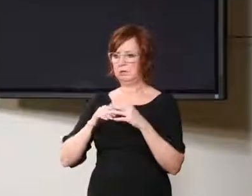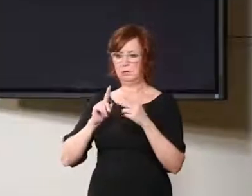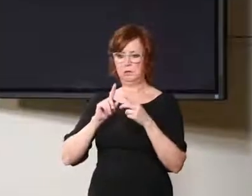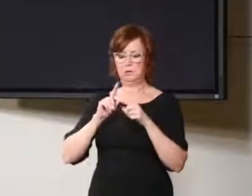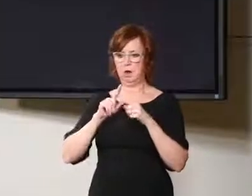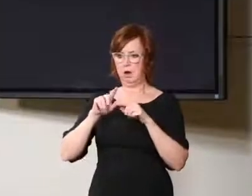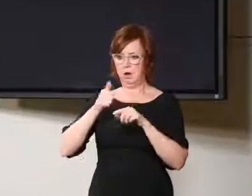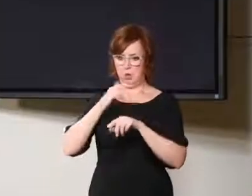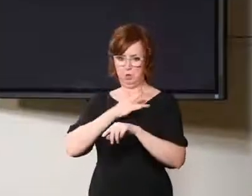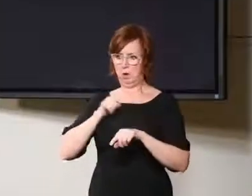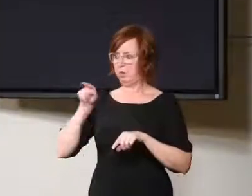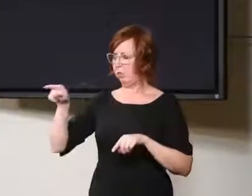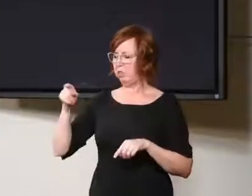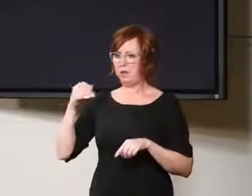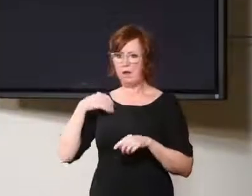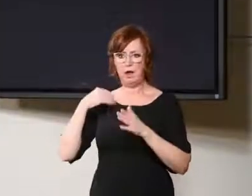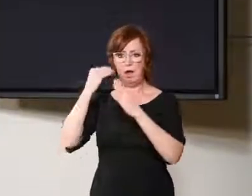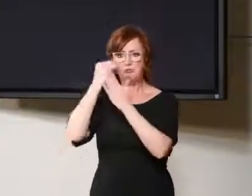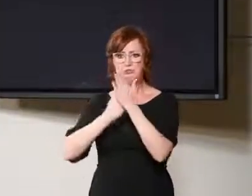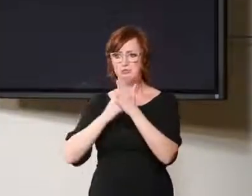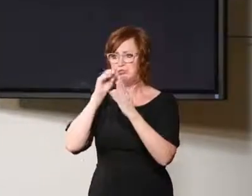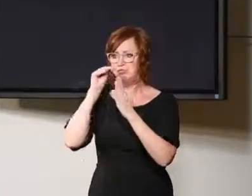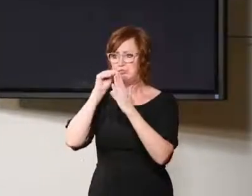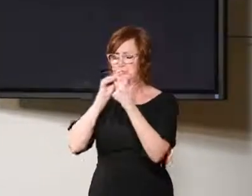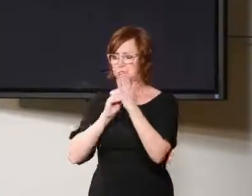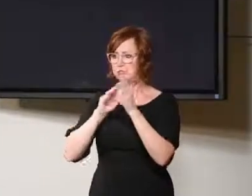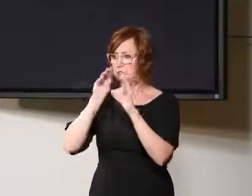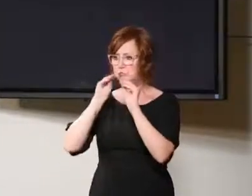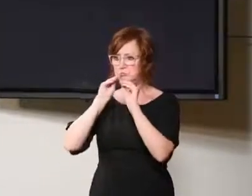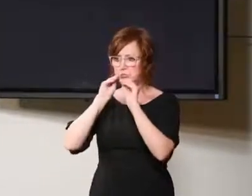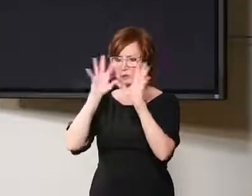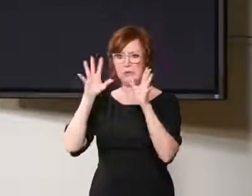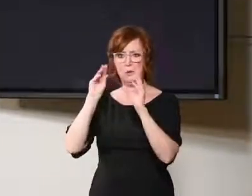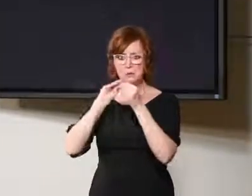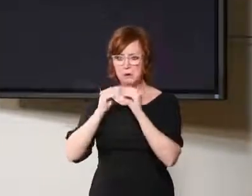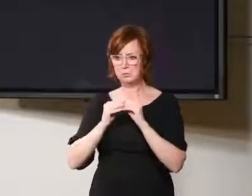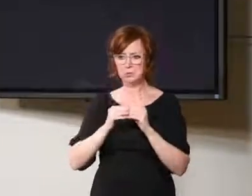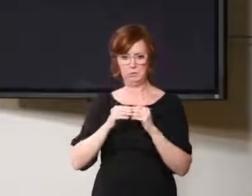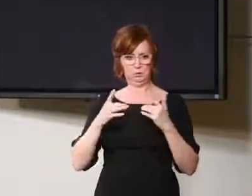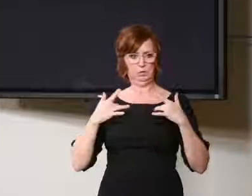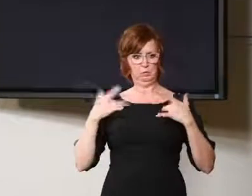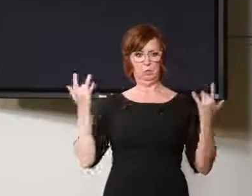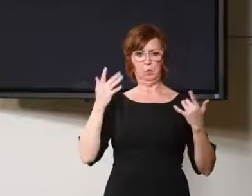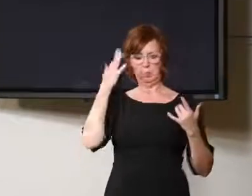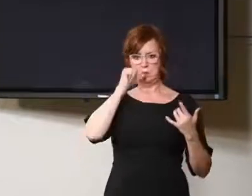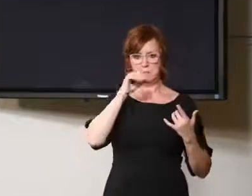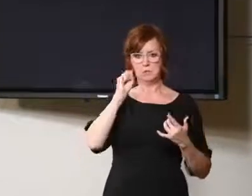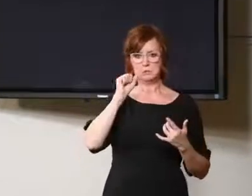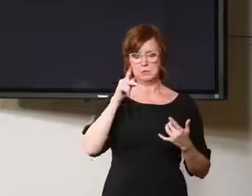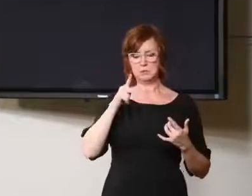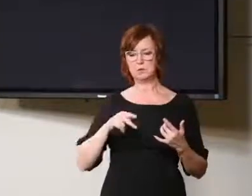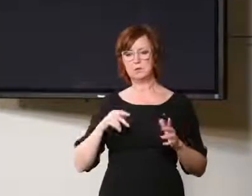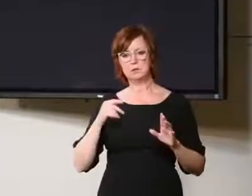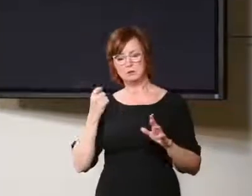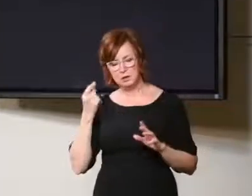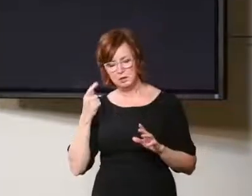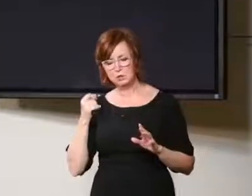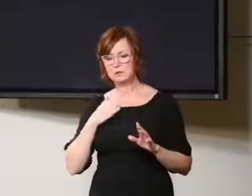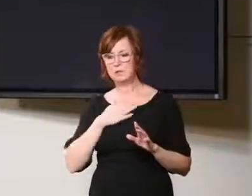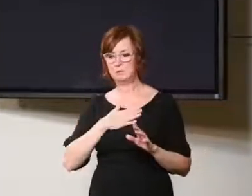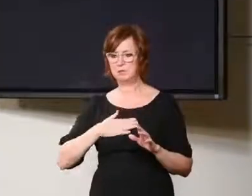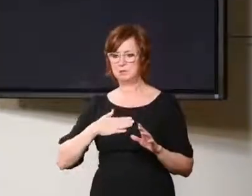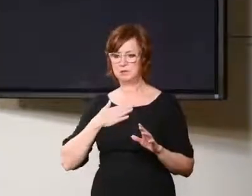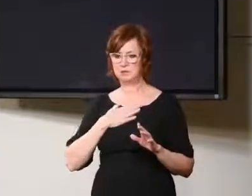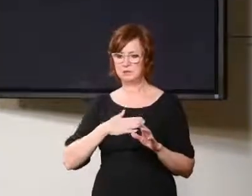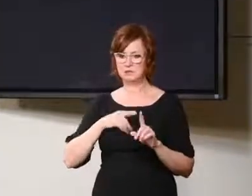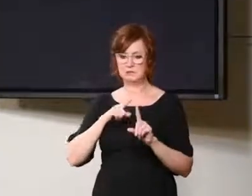we'll endeavor to have those conversations. But we also need to be under the understanding that in the case of a healthcare worker, for example, that